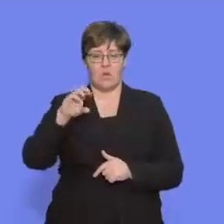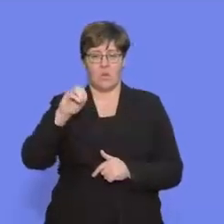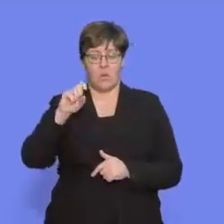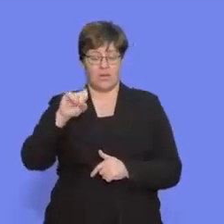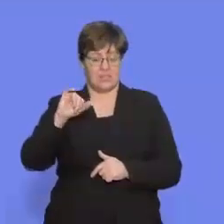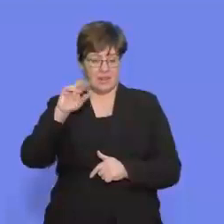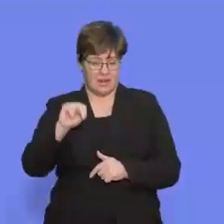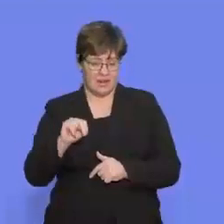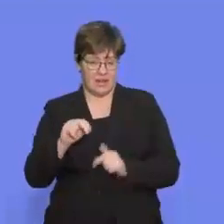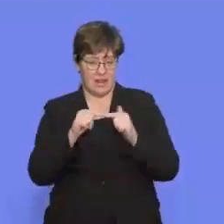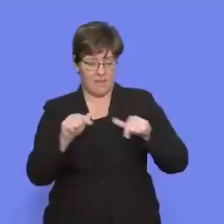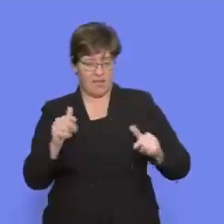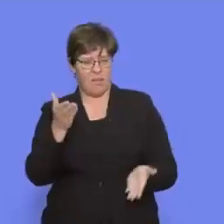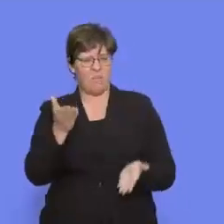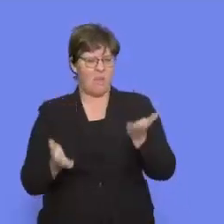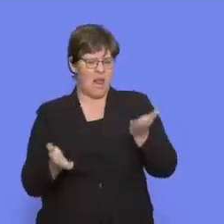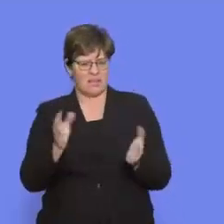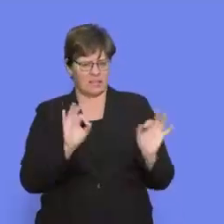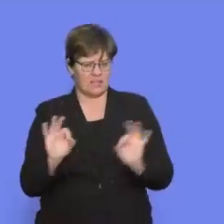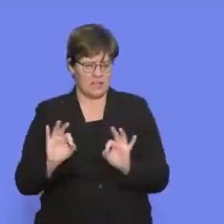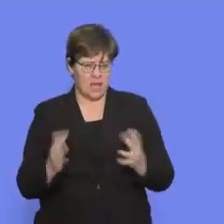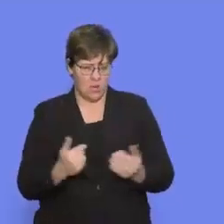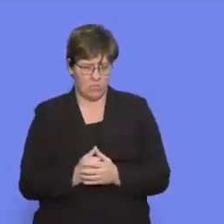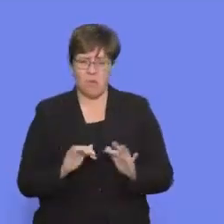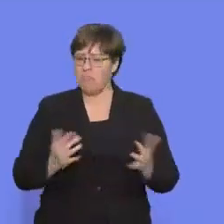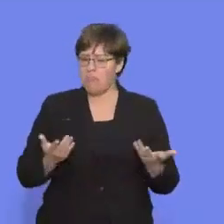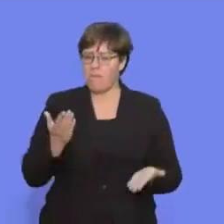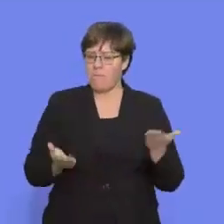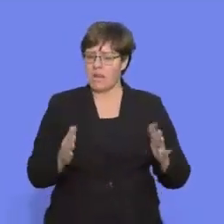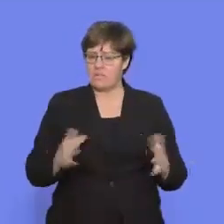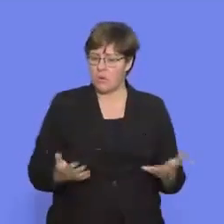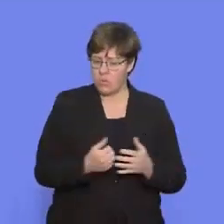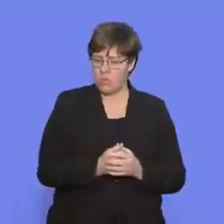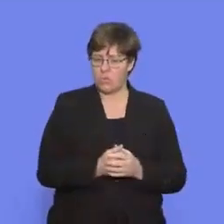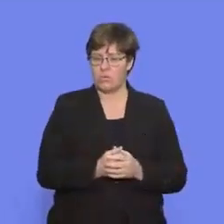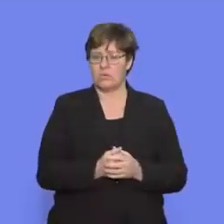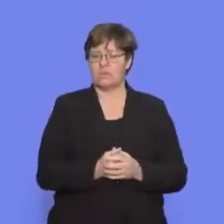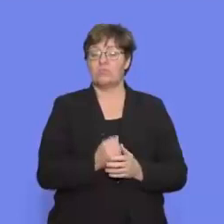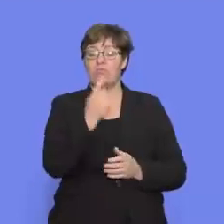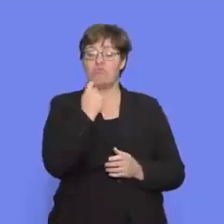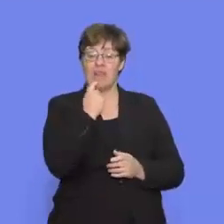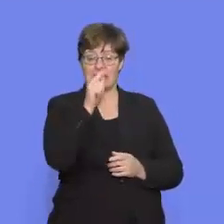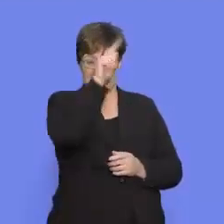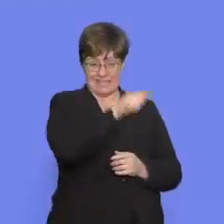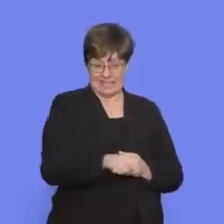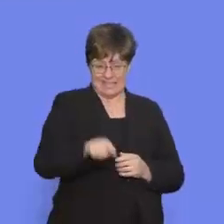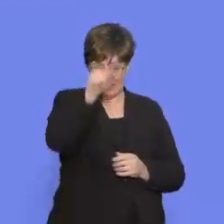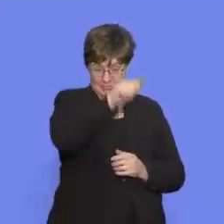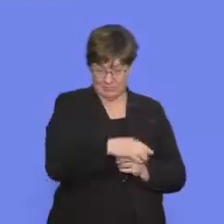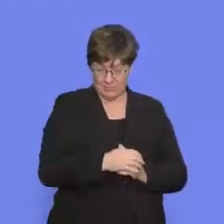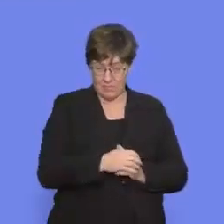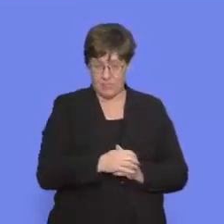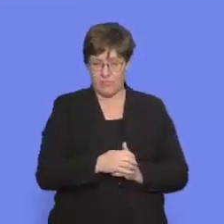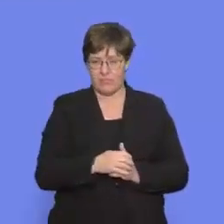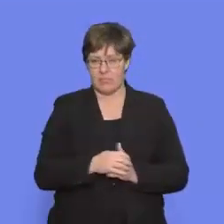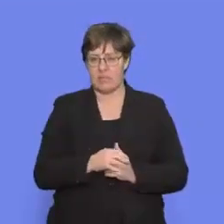it balanced? The red here, now we see thyroxine level being low in our blood system.